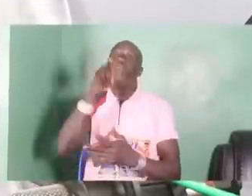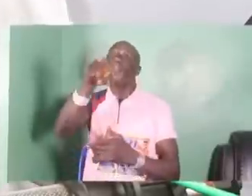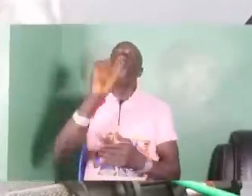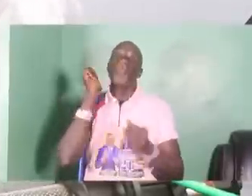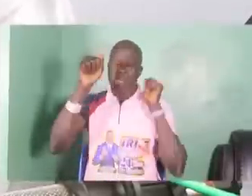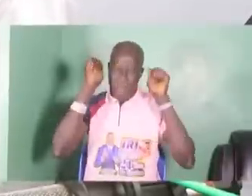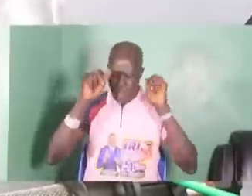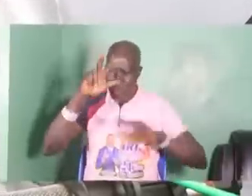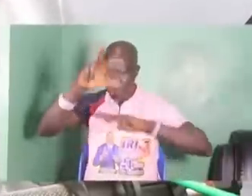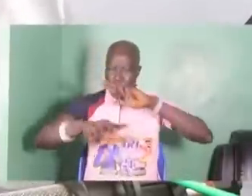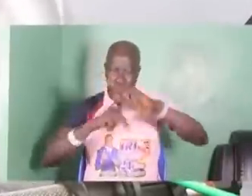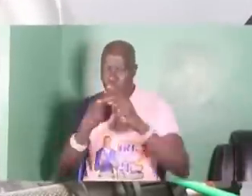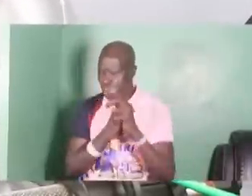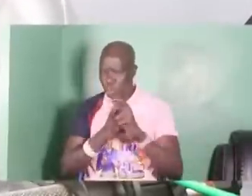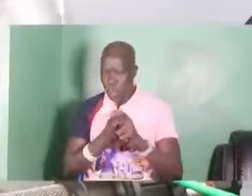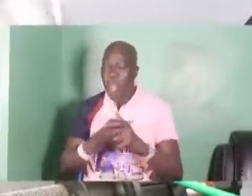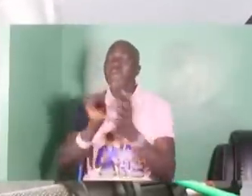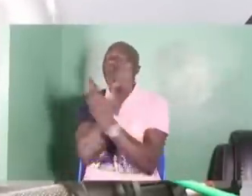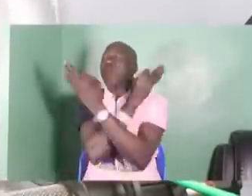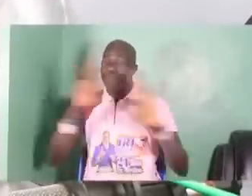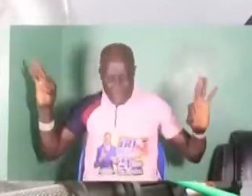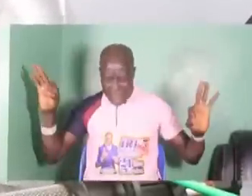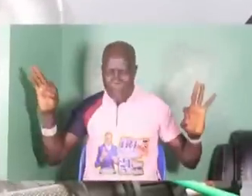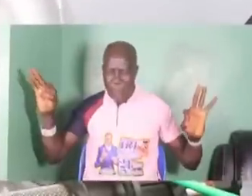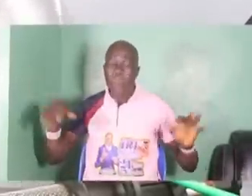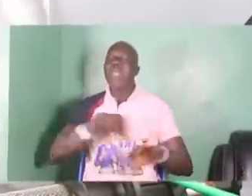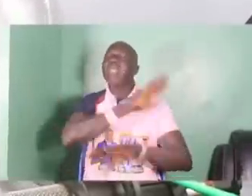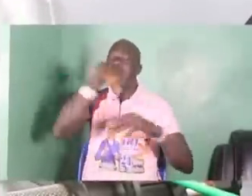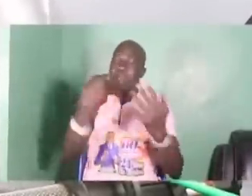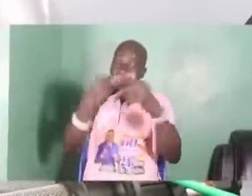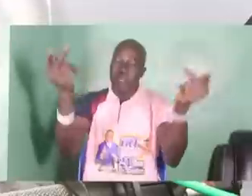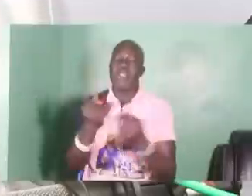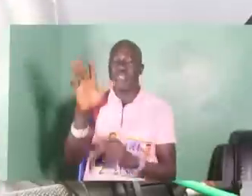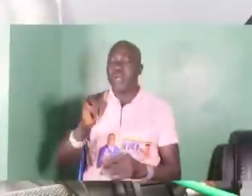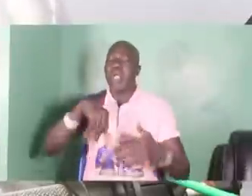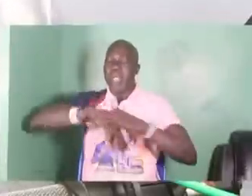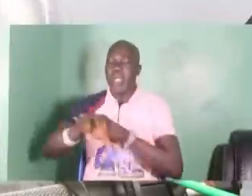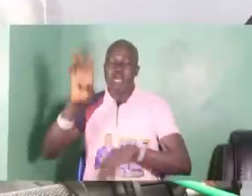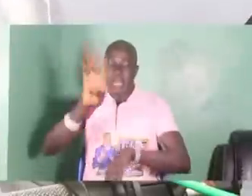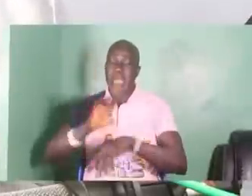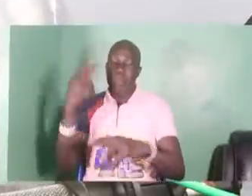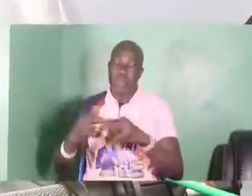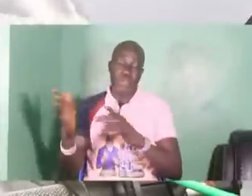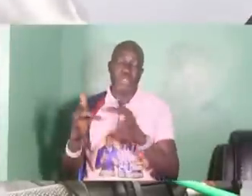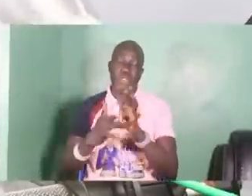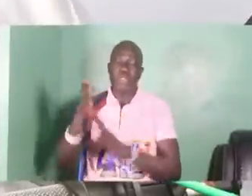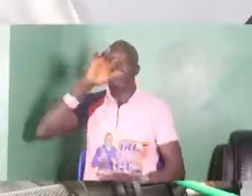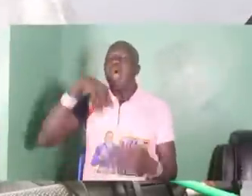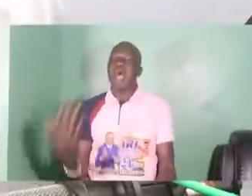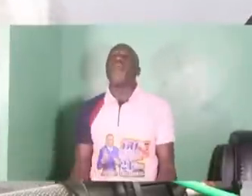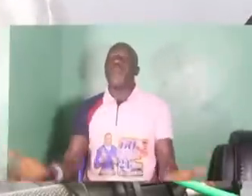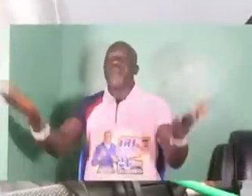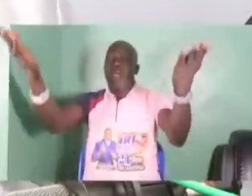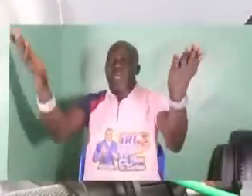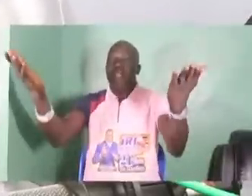oil ready in the morning to ba ti te radio abi TV abi phone e switch on your phone or your ko je ki ase ko ma wo lo let the fashion enter into you aro Monday ola